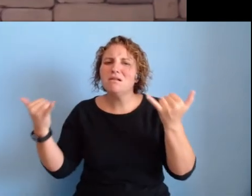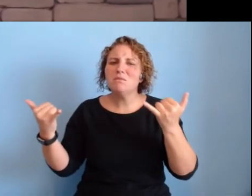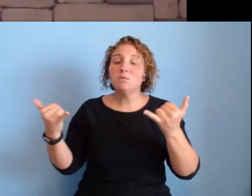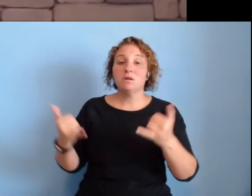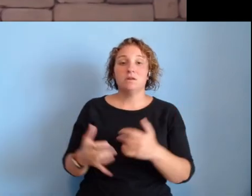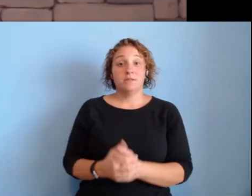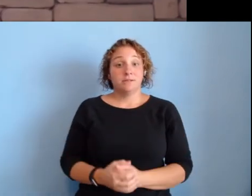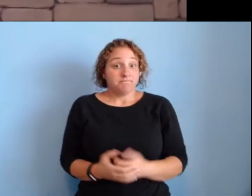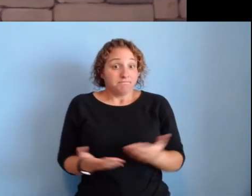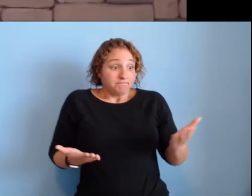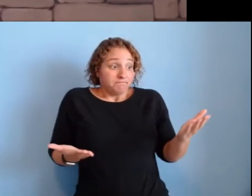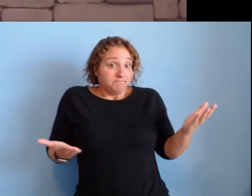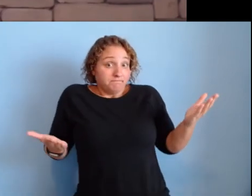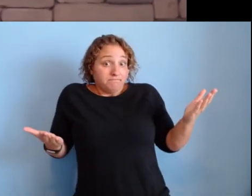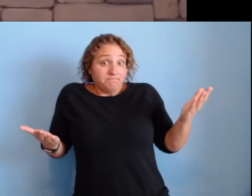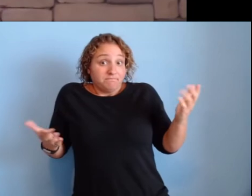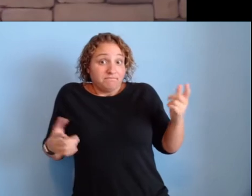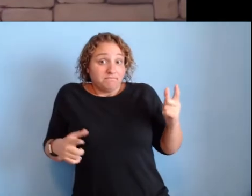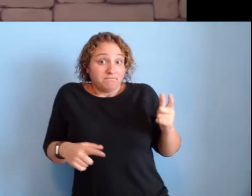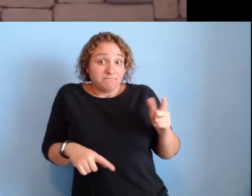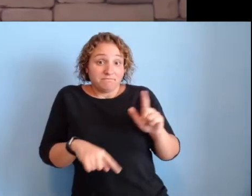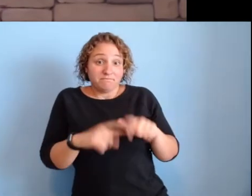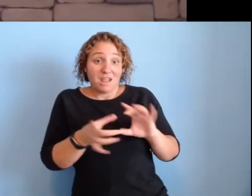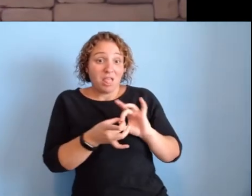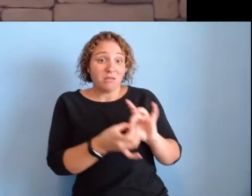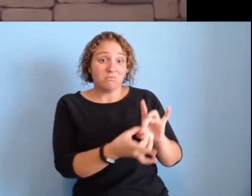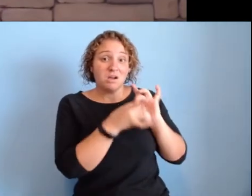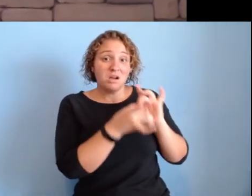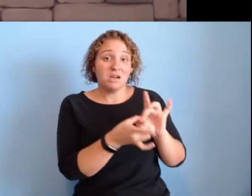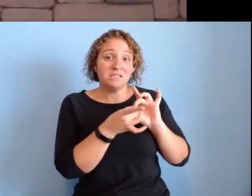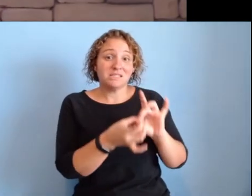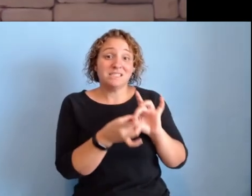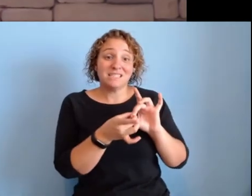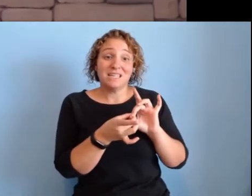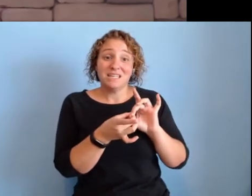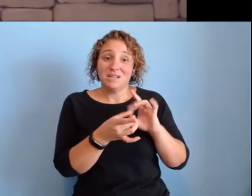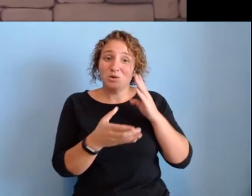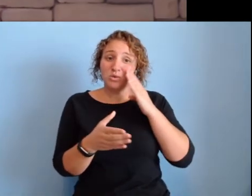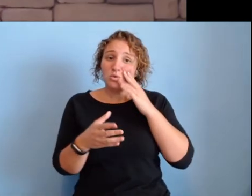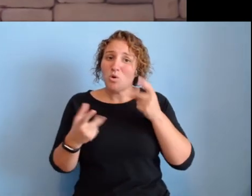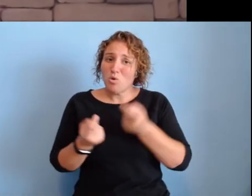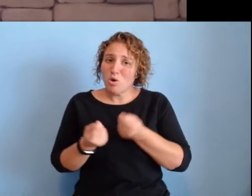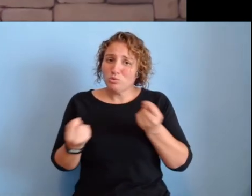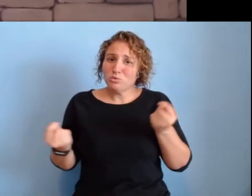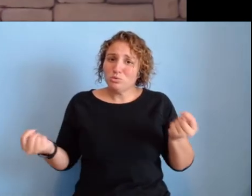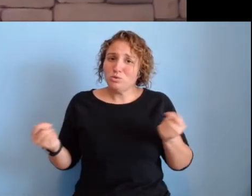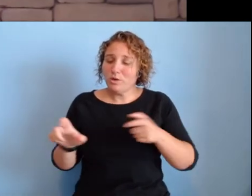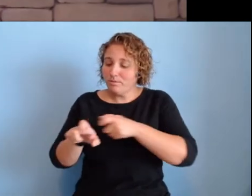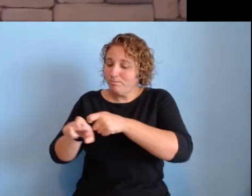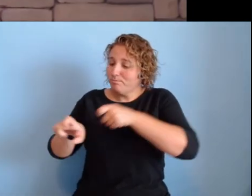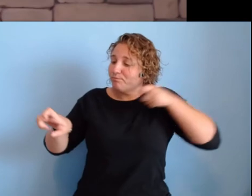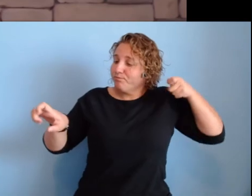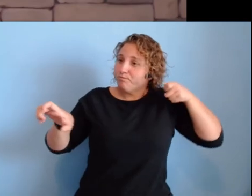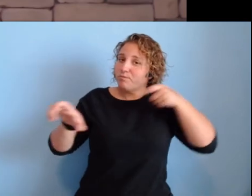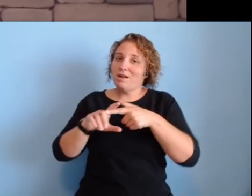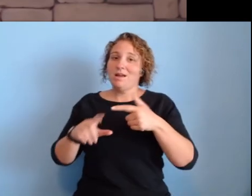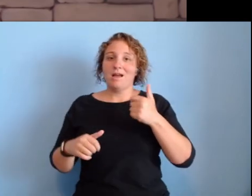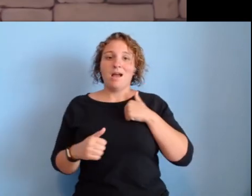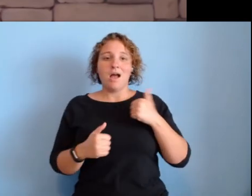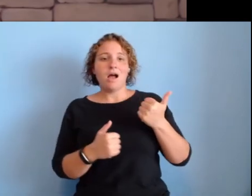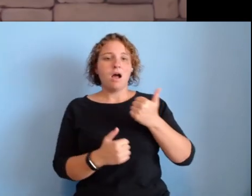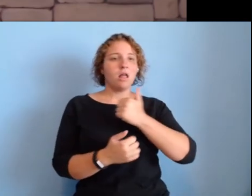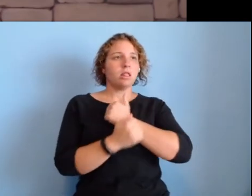Because how is this a relationship? Why don't you just put a string in our back? I love God. I love, I love, I love.